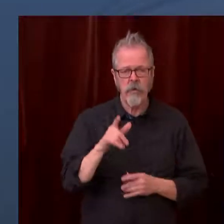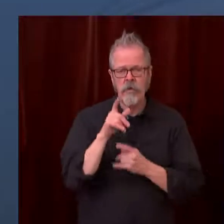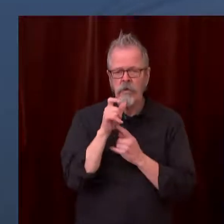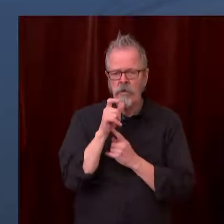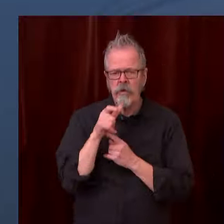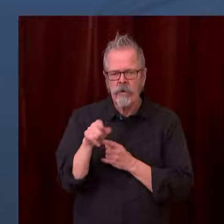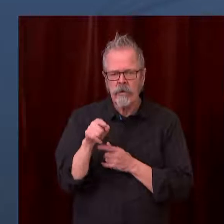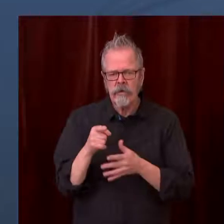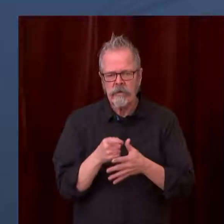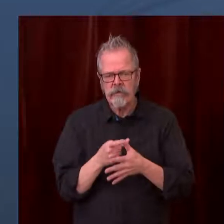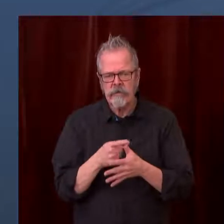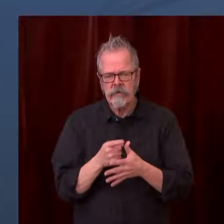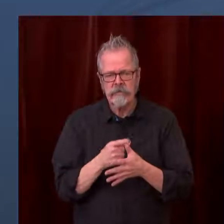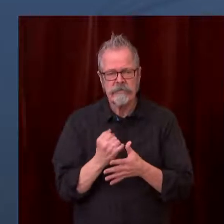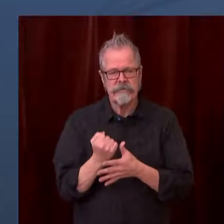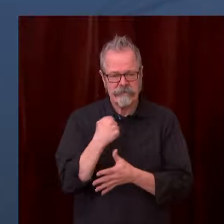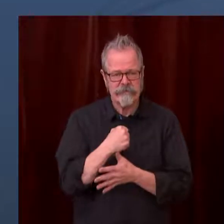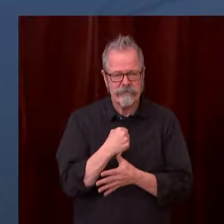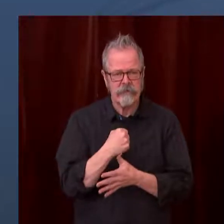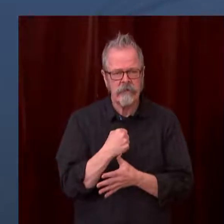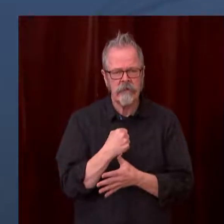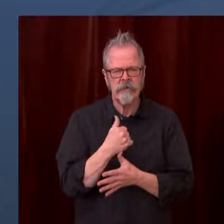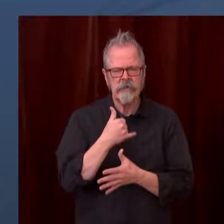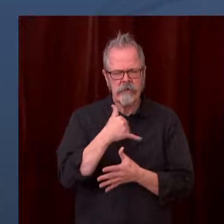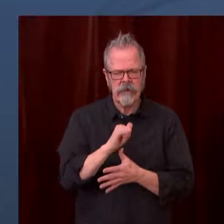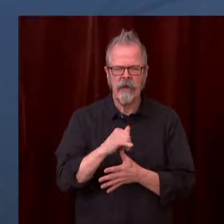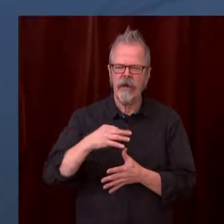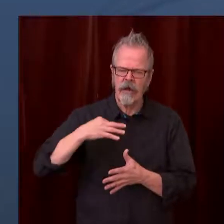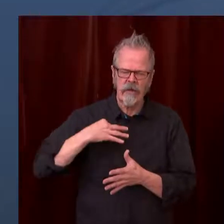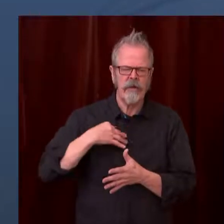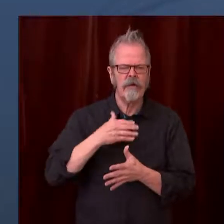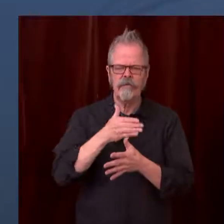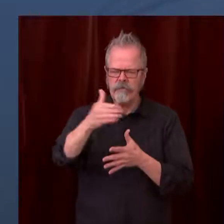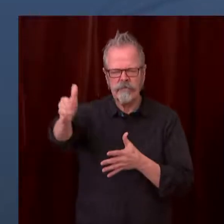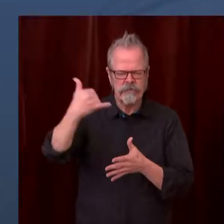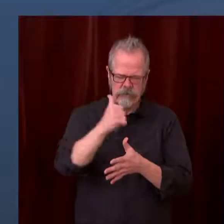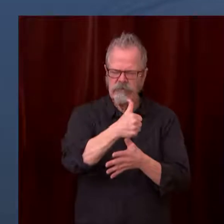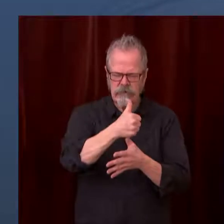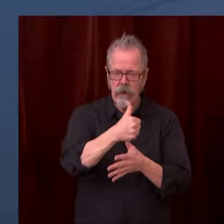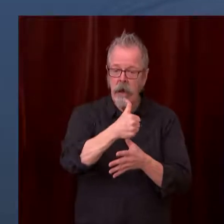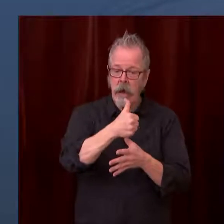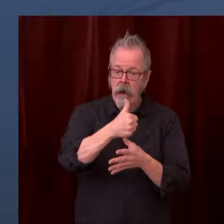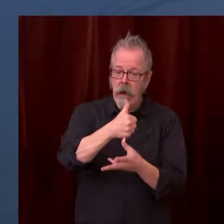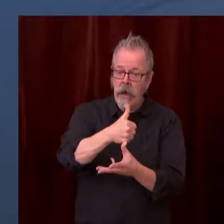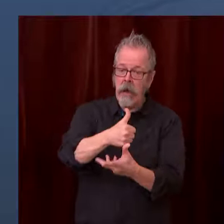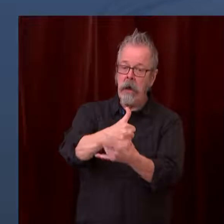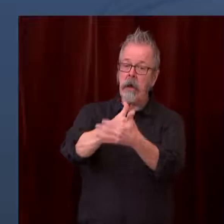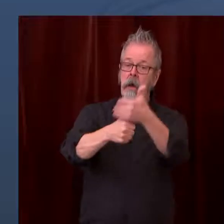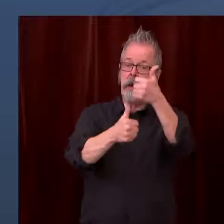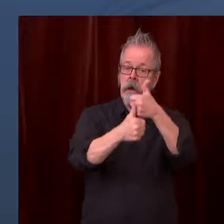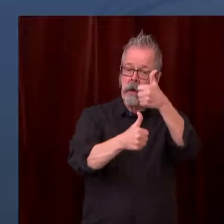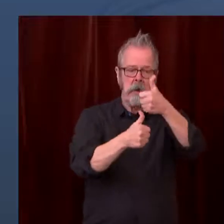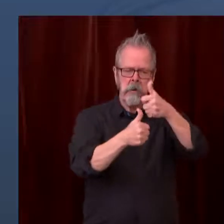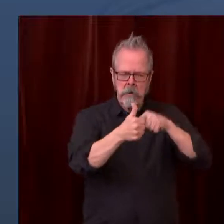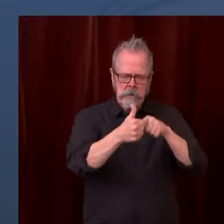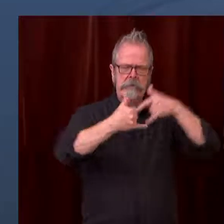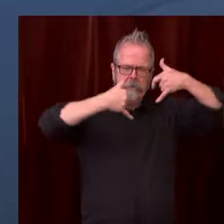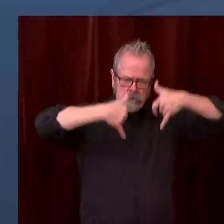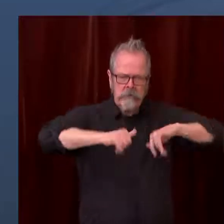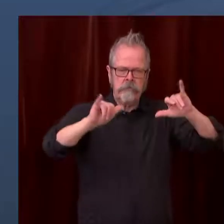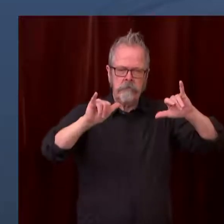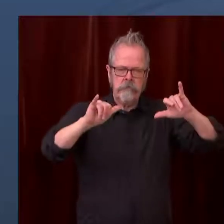multi-generational households above the age of 50, and certainly educators as well. Those individuals remain eligible